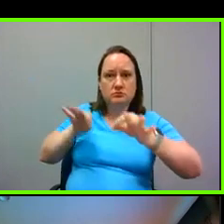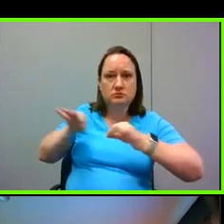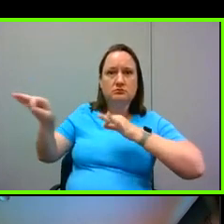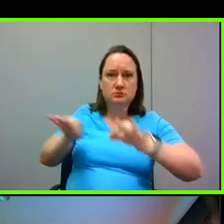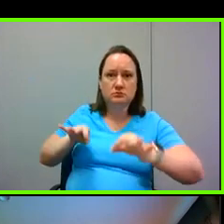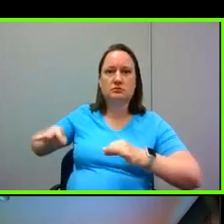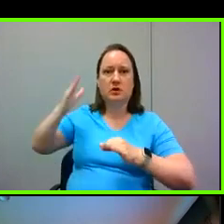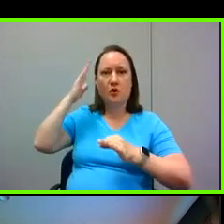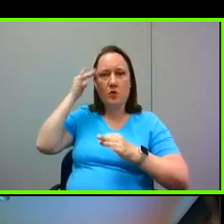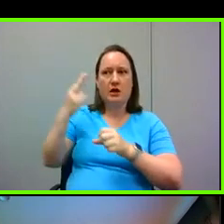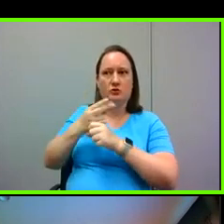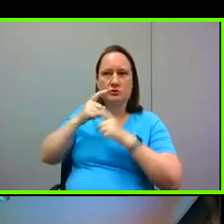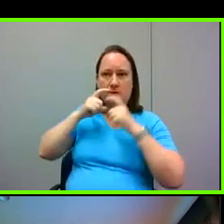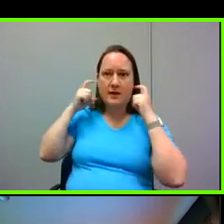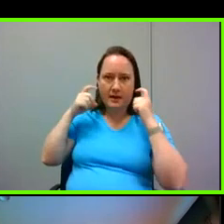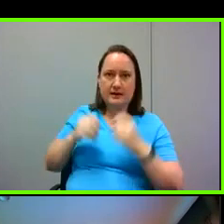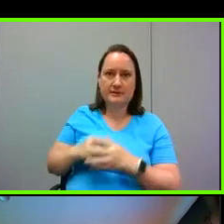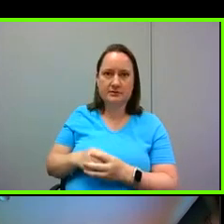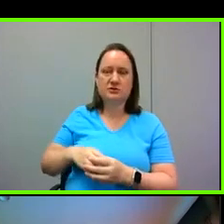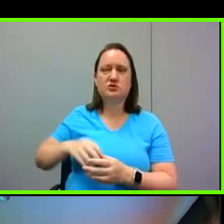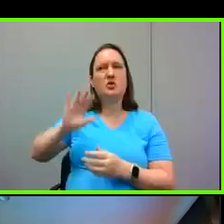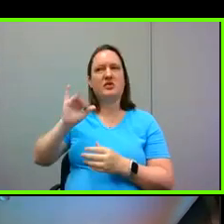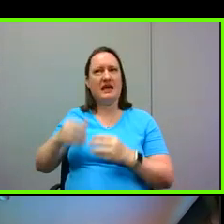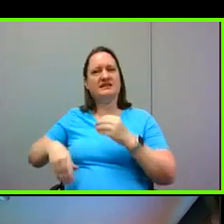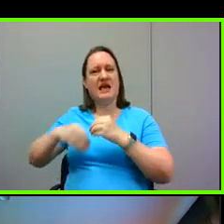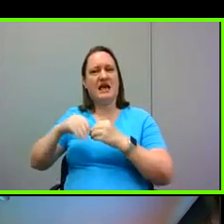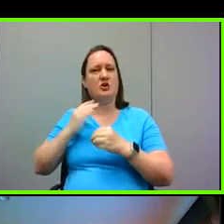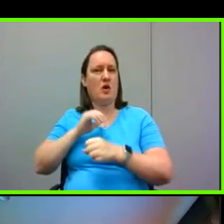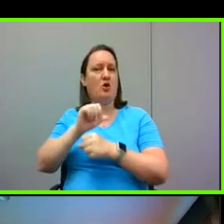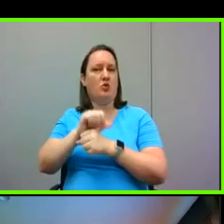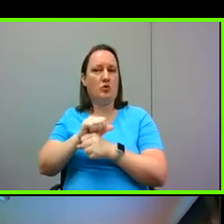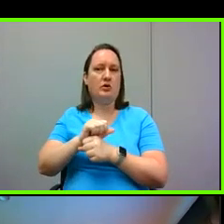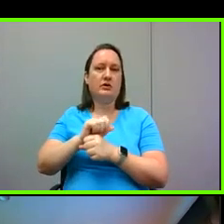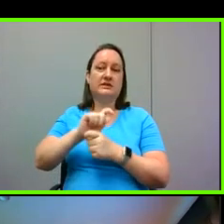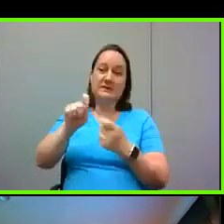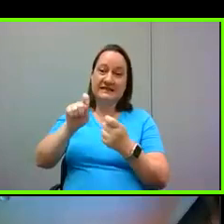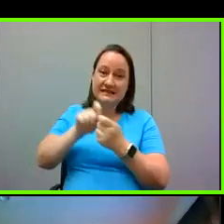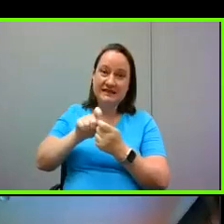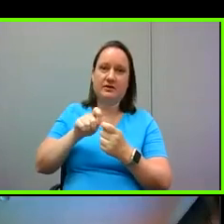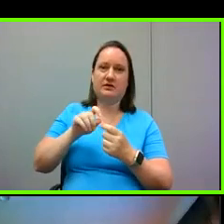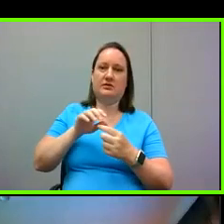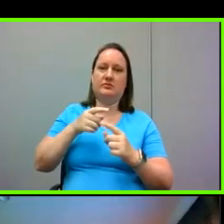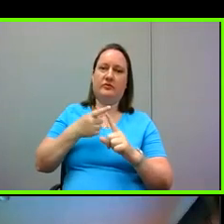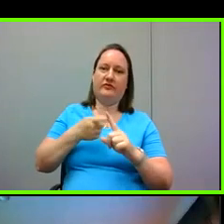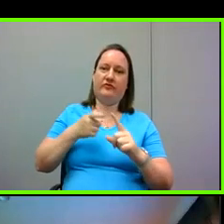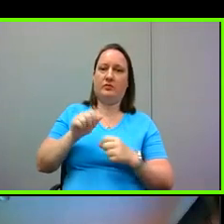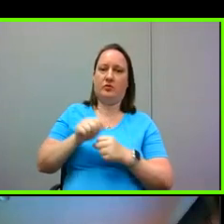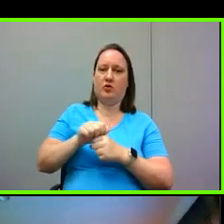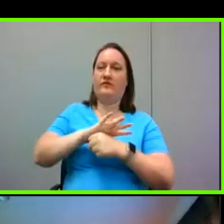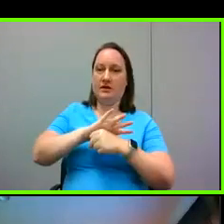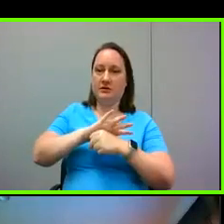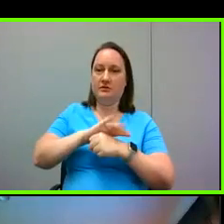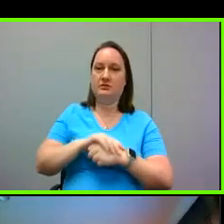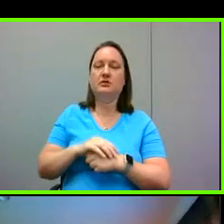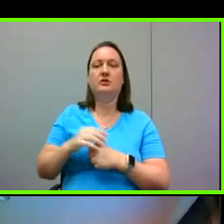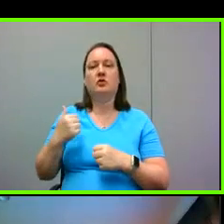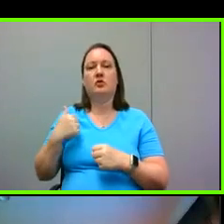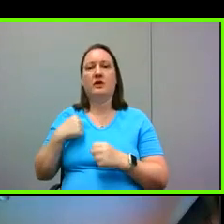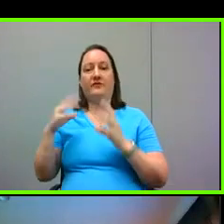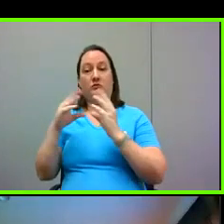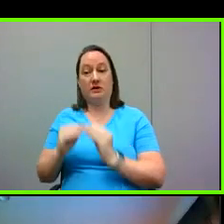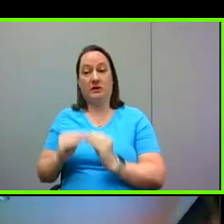is just adding to our work based on COVID. We have briefings every Tuesday to just